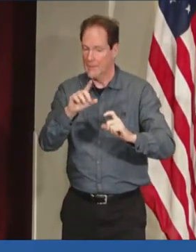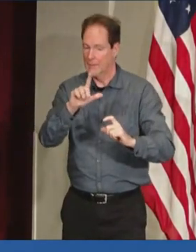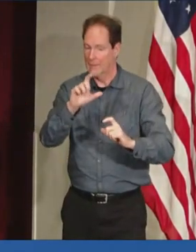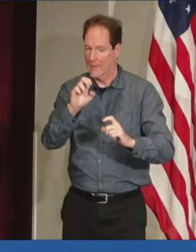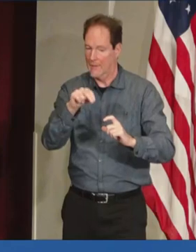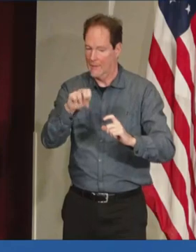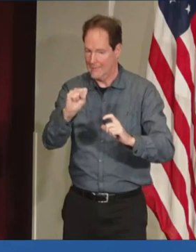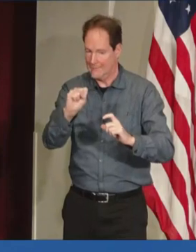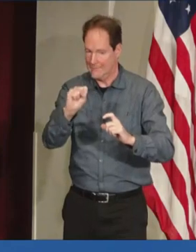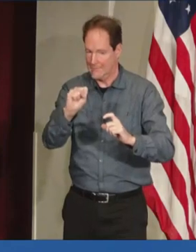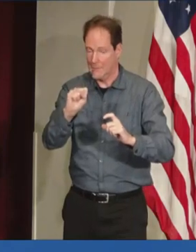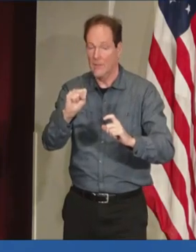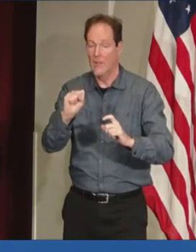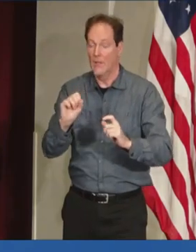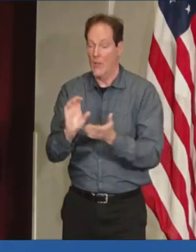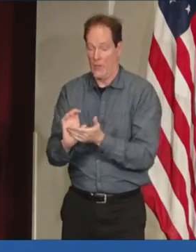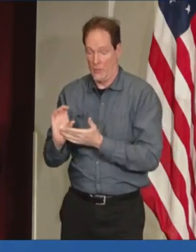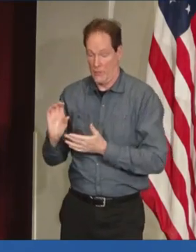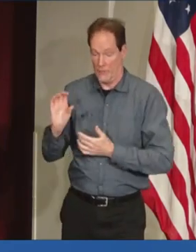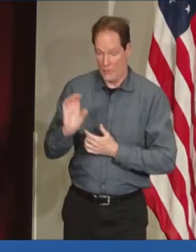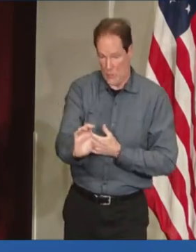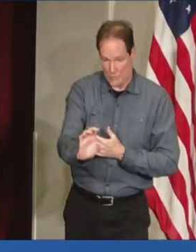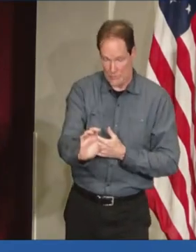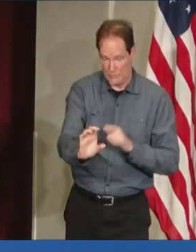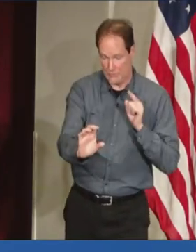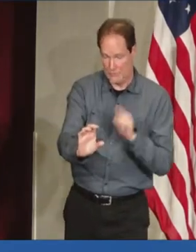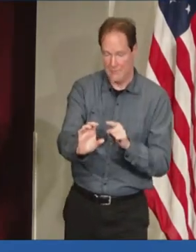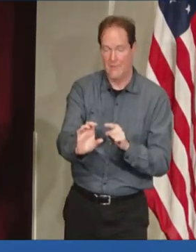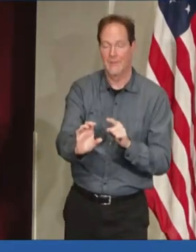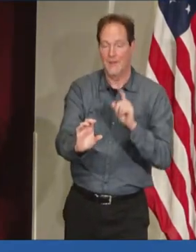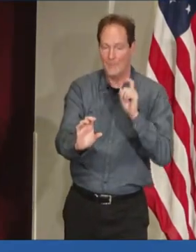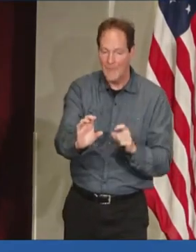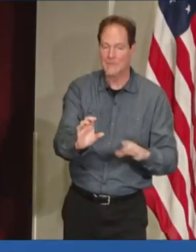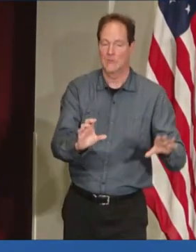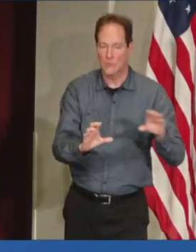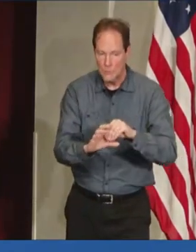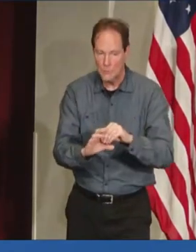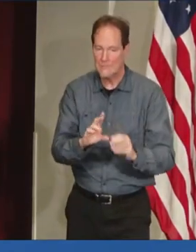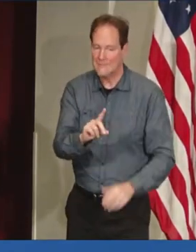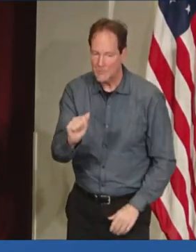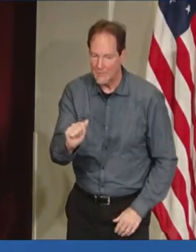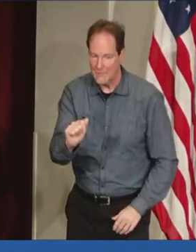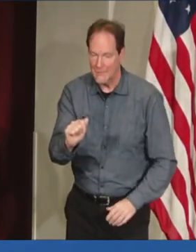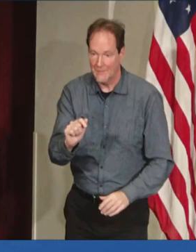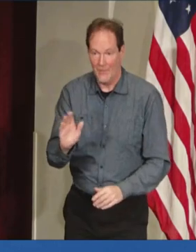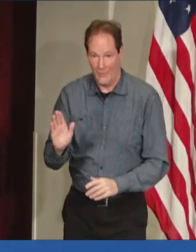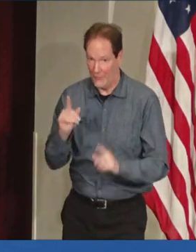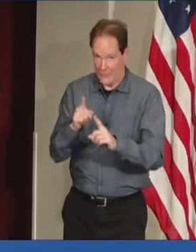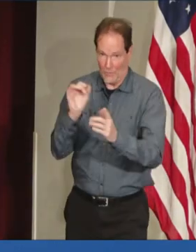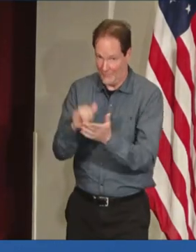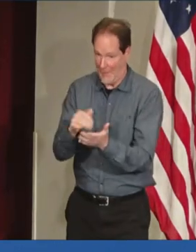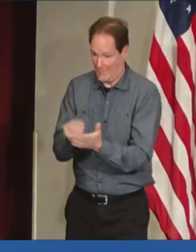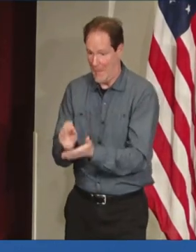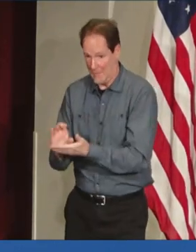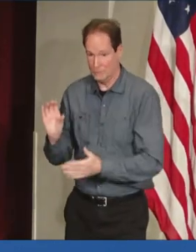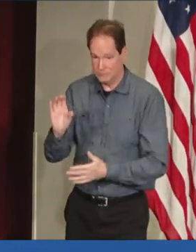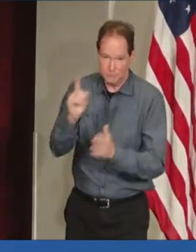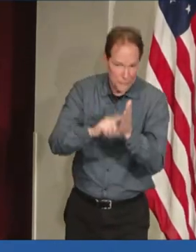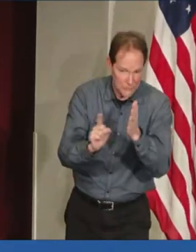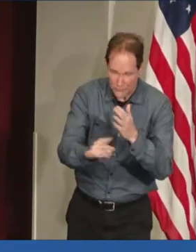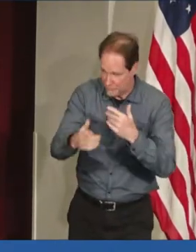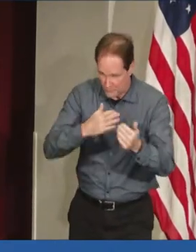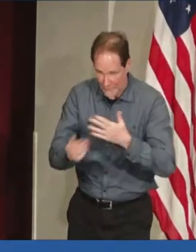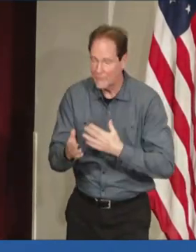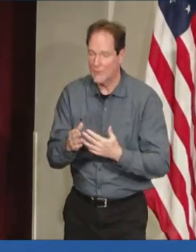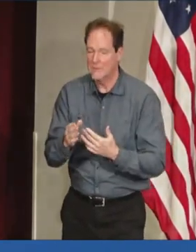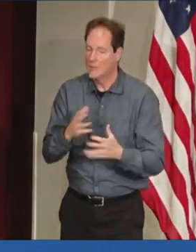for the research, need to include disability in what they're asking for. I firmly believe that if